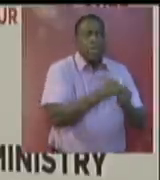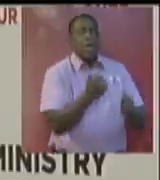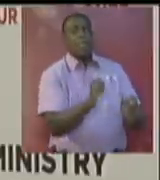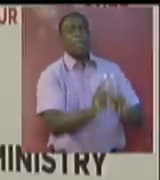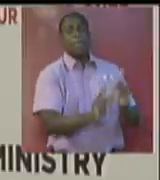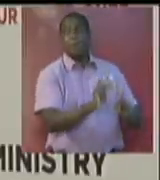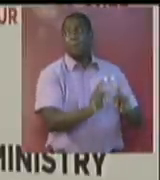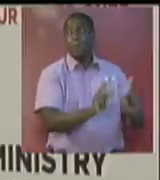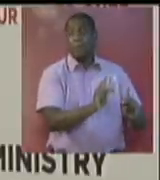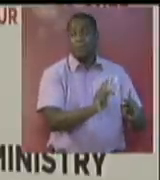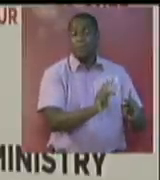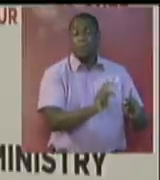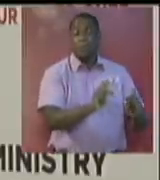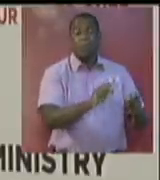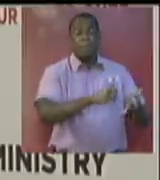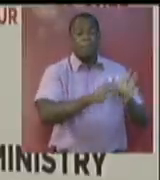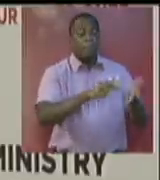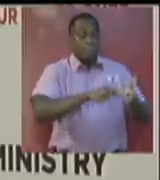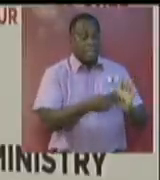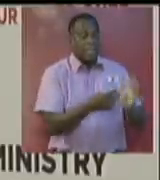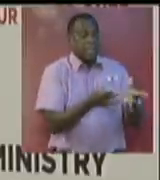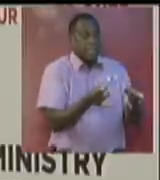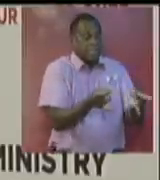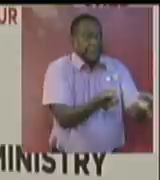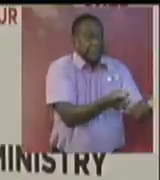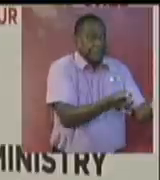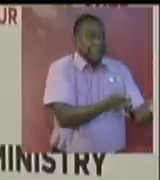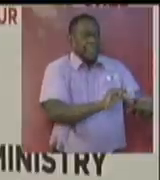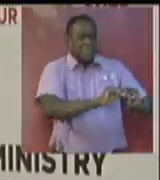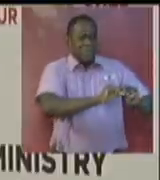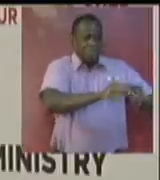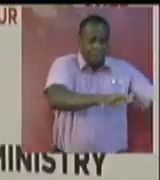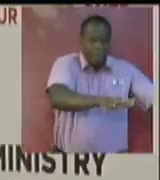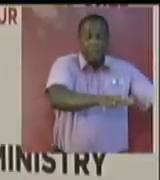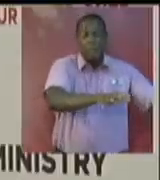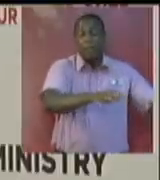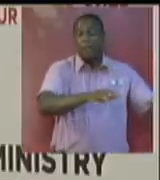people, and so spreading the infection.